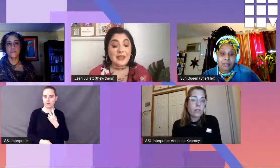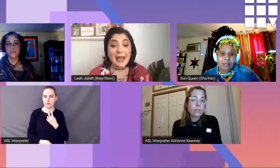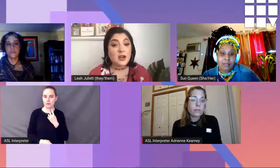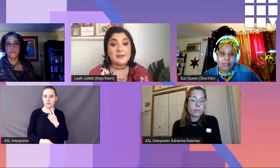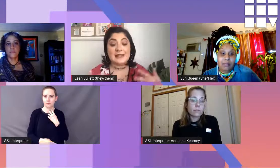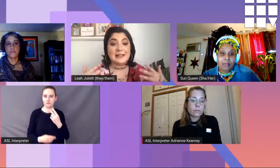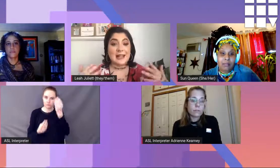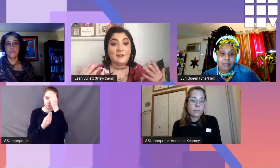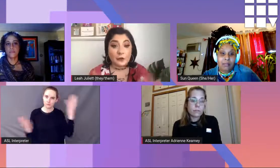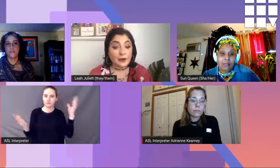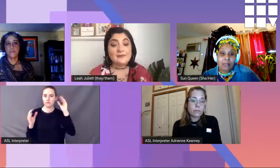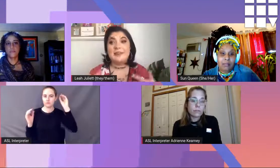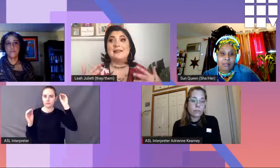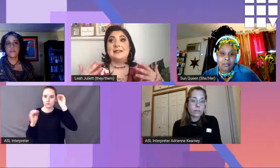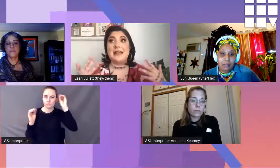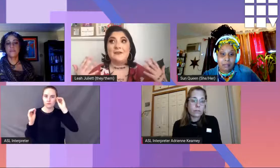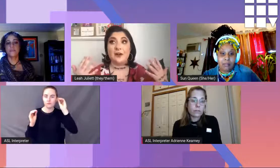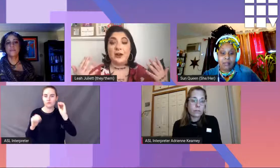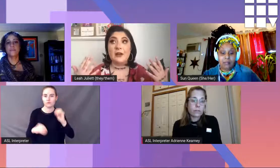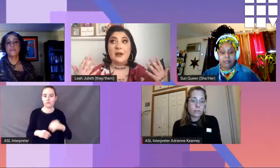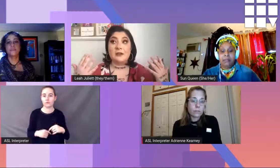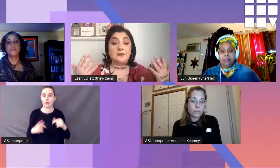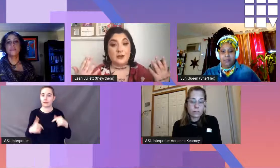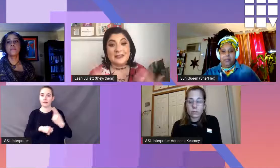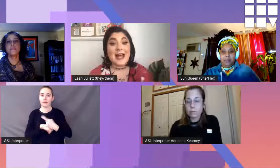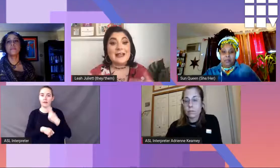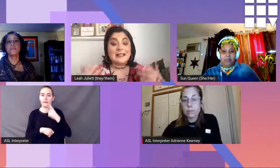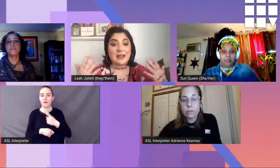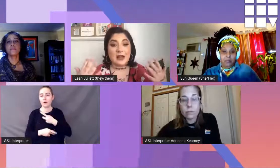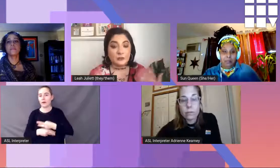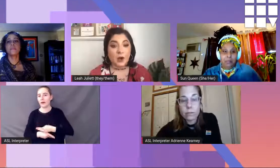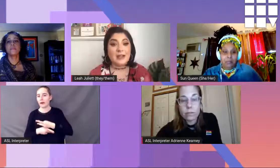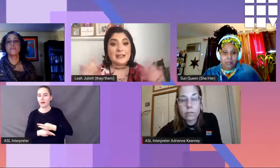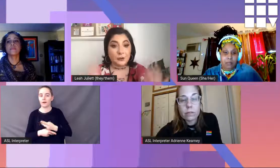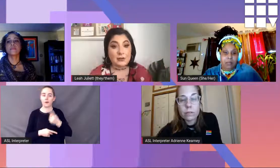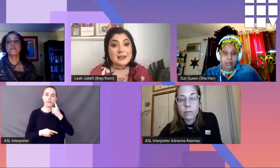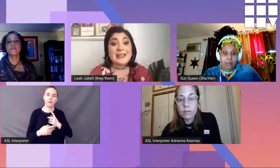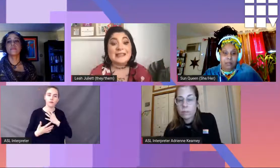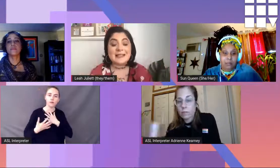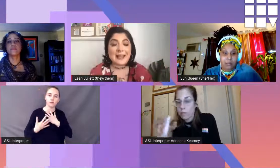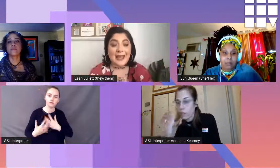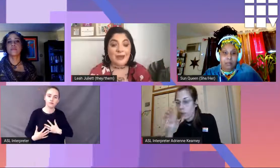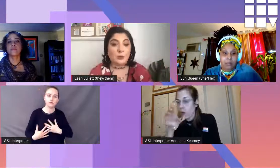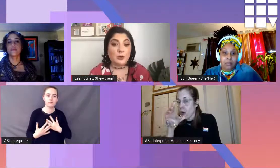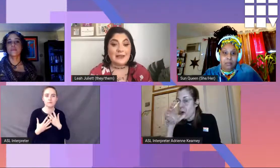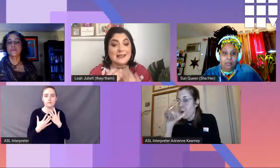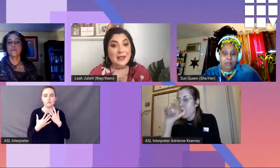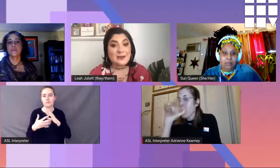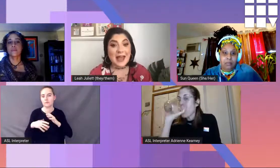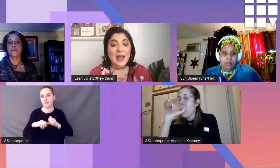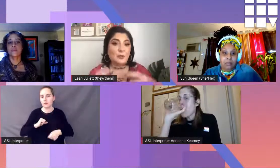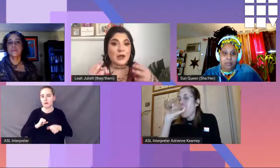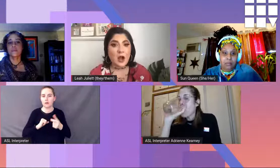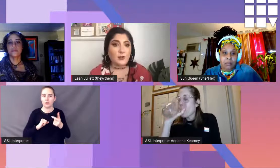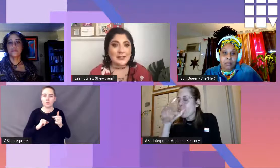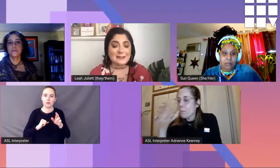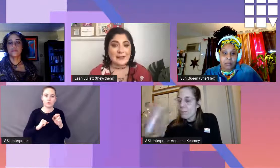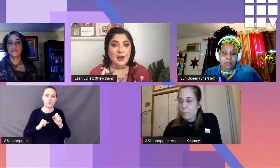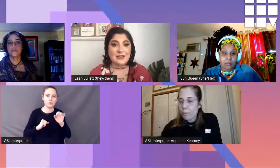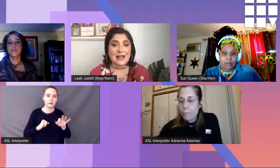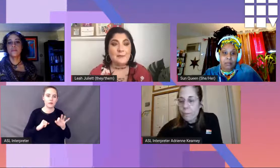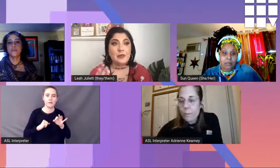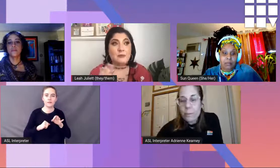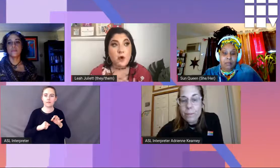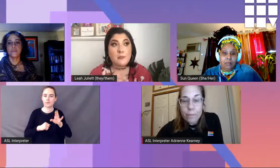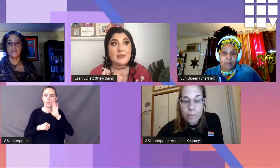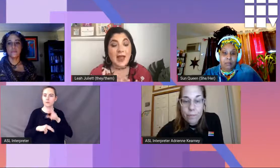for care. This is a day for grief. This is a day for sadness and rawness and realness. And we're going to sit with that and we're not going to speak